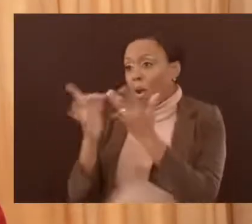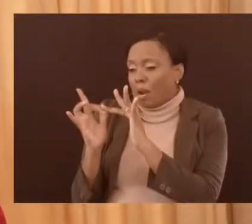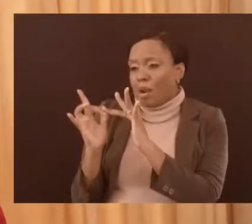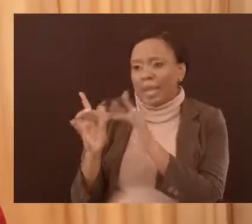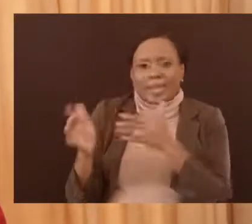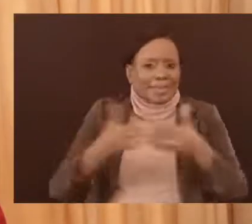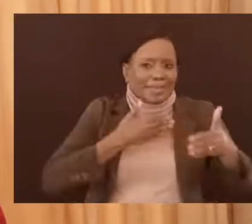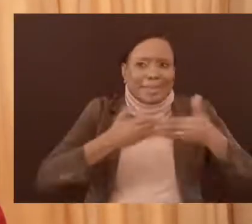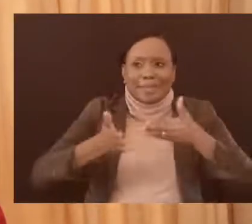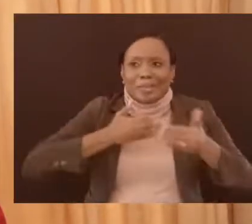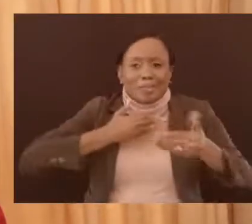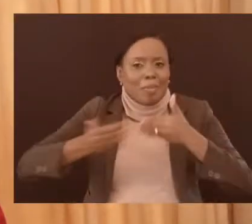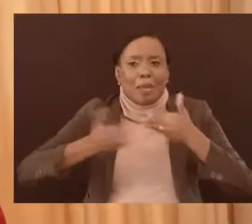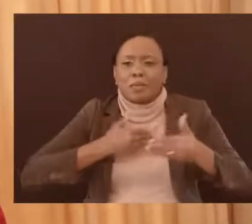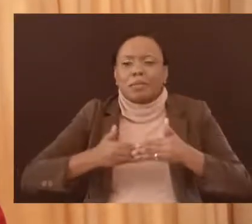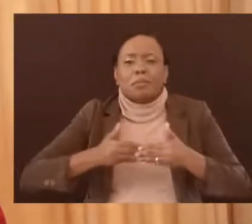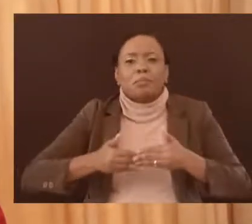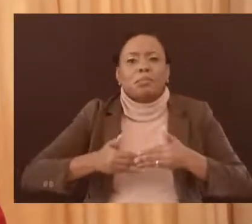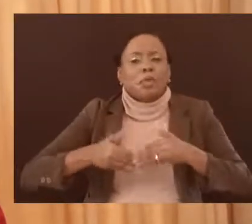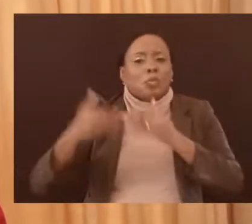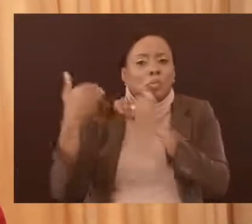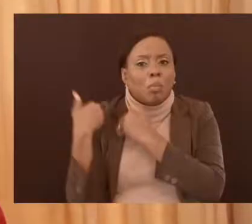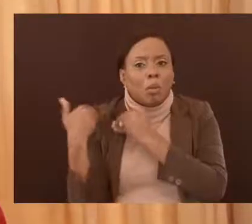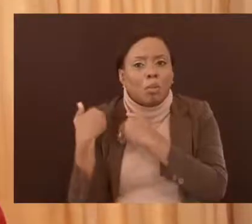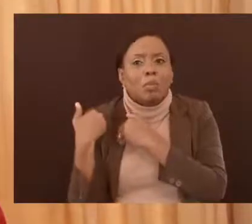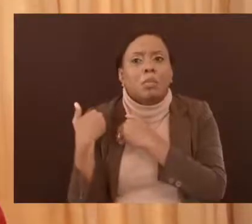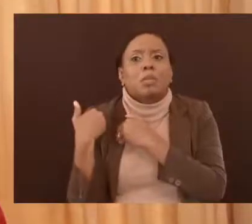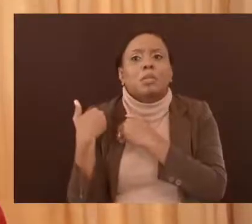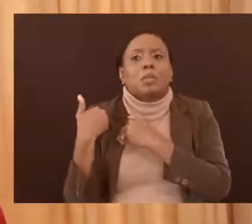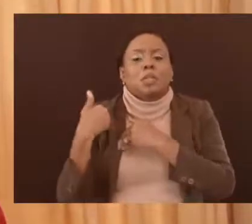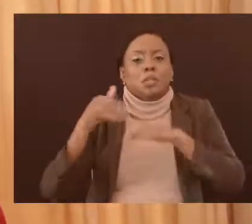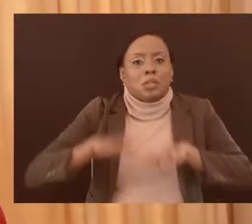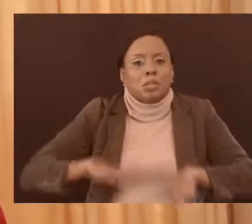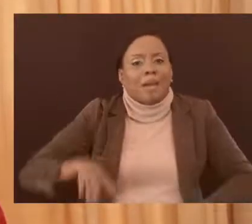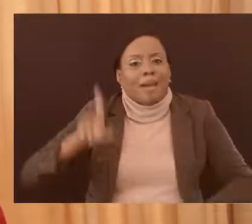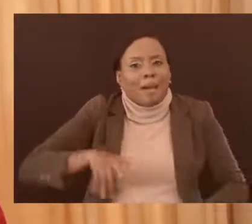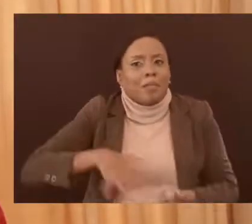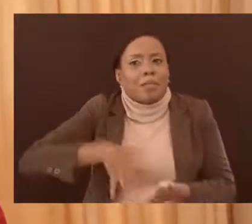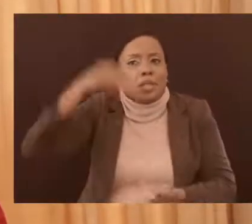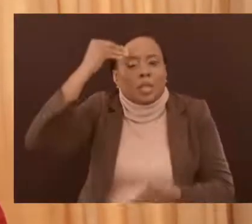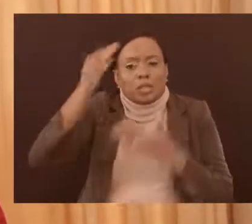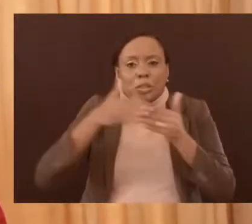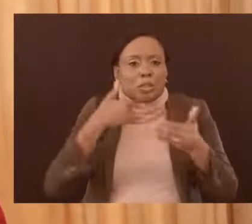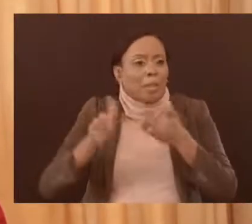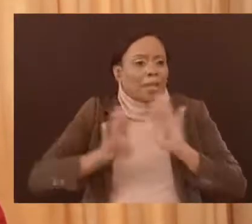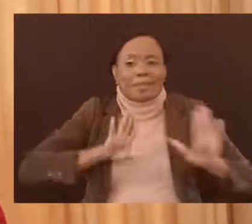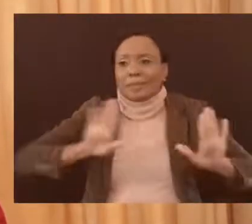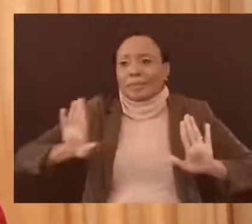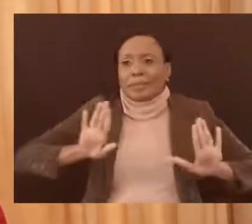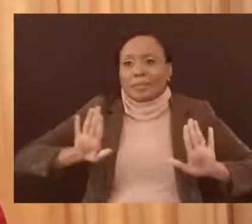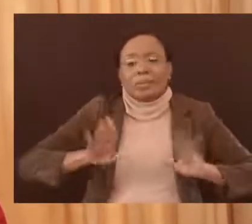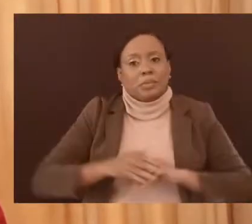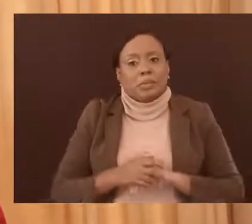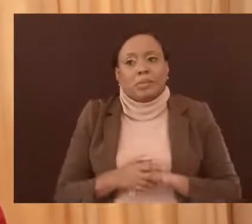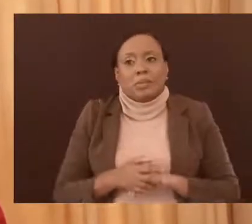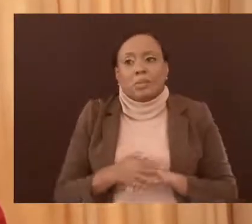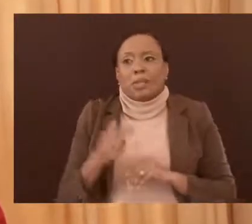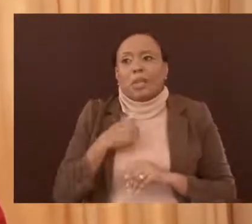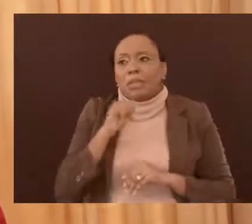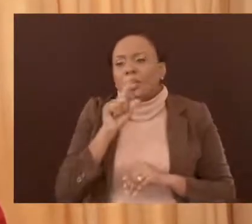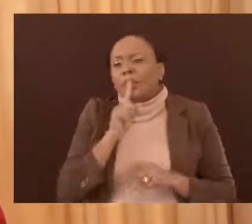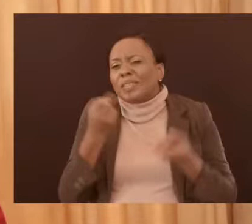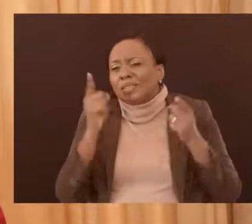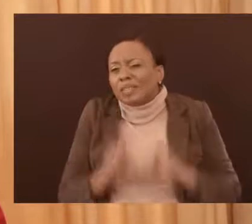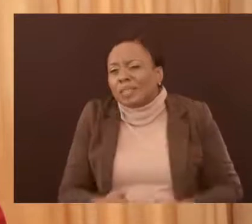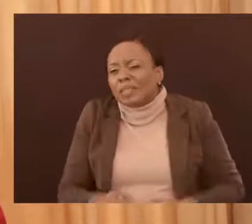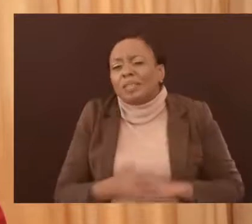form, that they have a responsibility to make sure that their children are learning in whatever environment it is. So I don't necessarily agree that it is